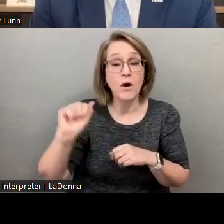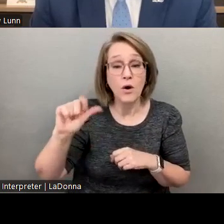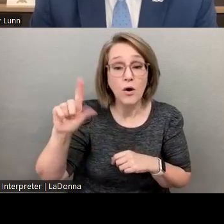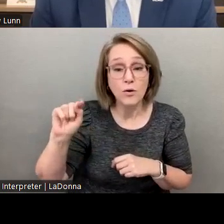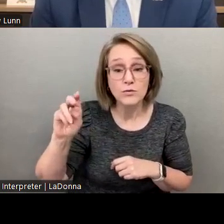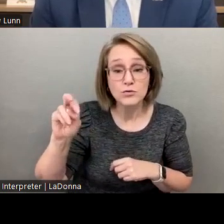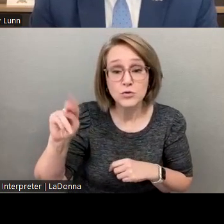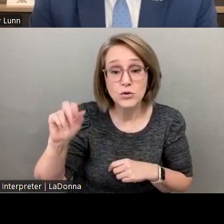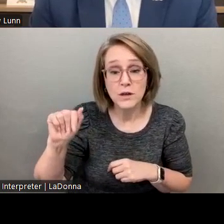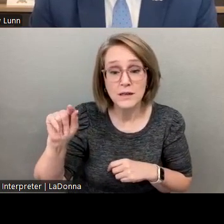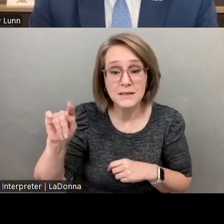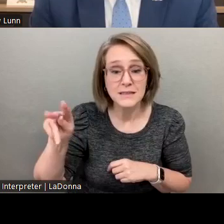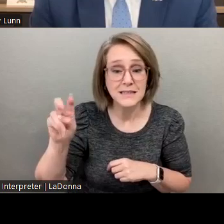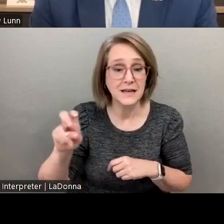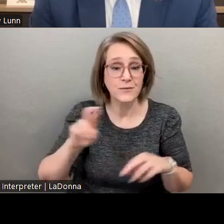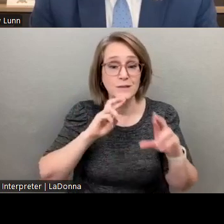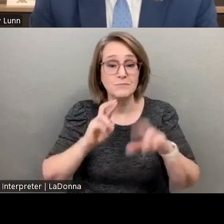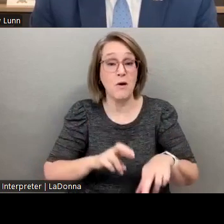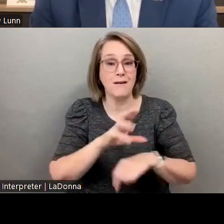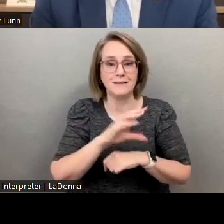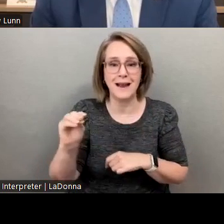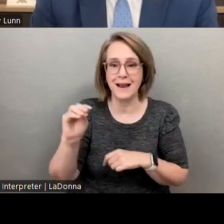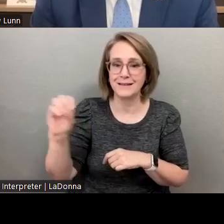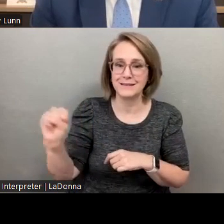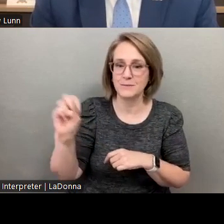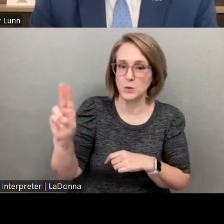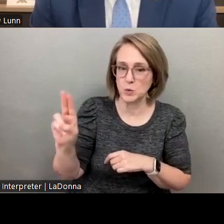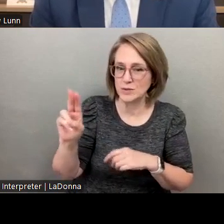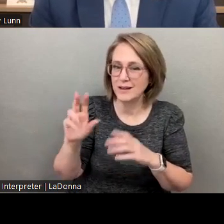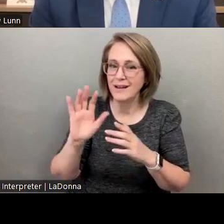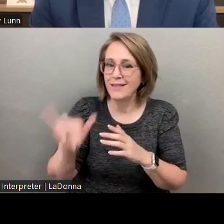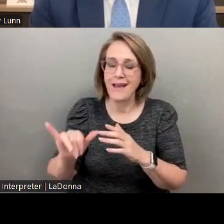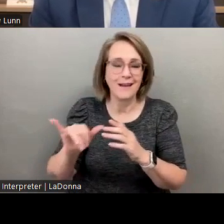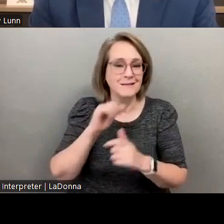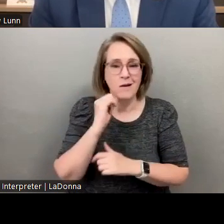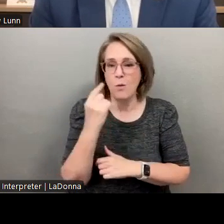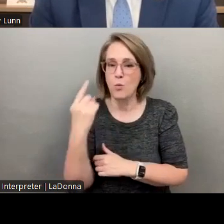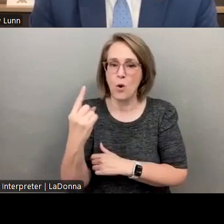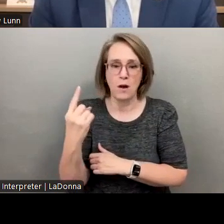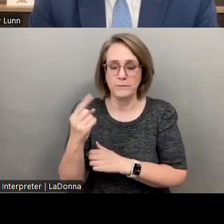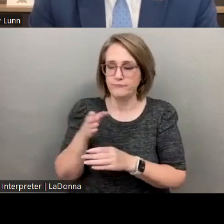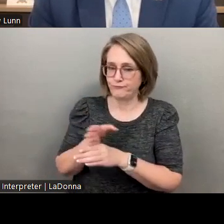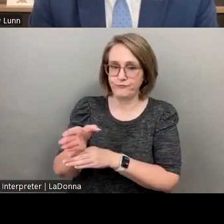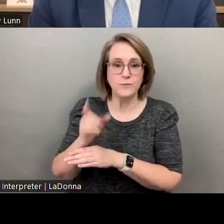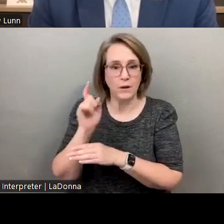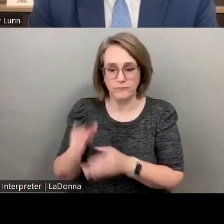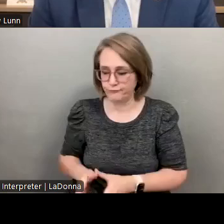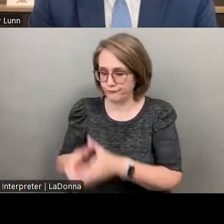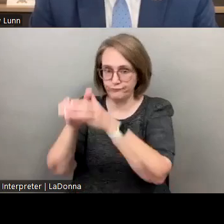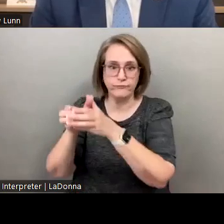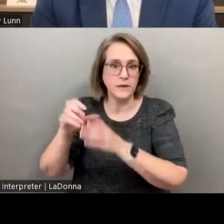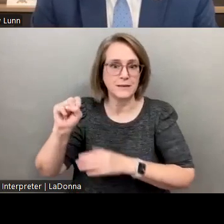use care. It's not just one system. We can't work in silos. And so your SAAs in your state can be a